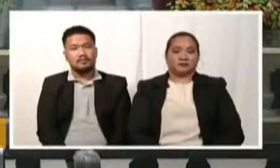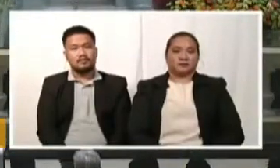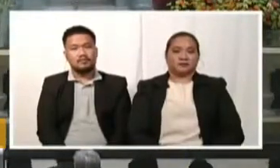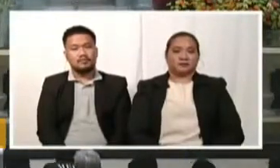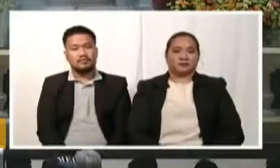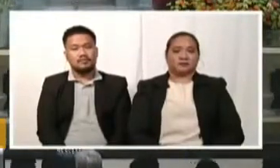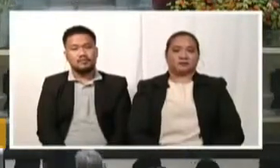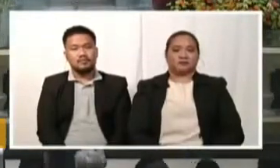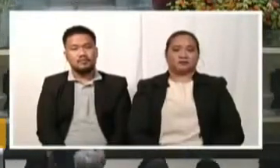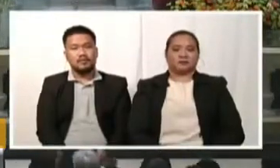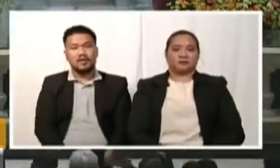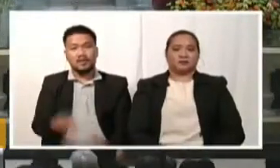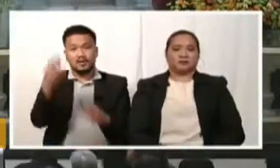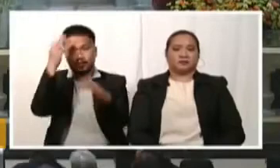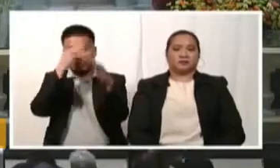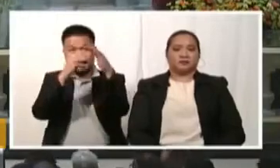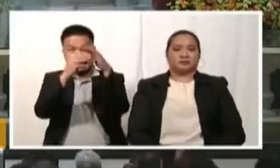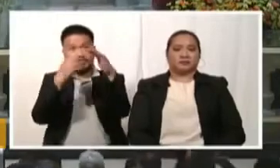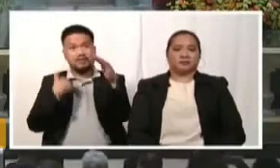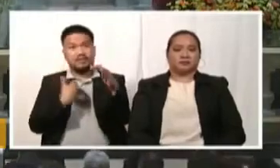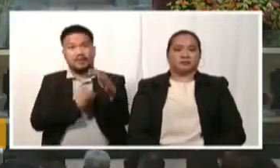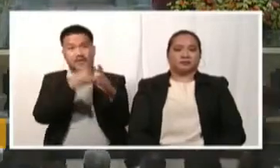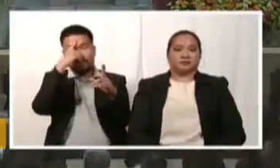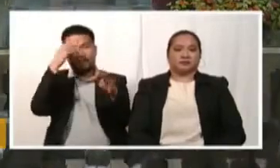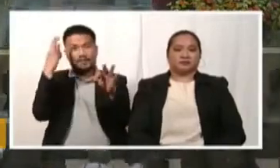The mystery of faith.